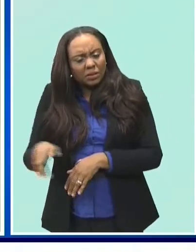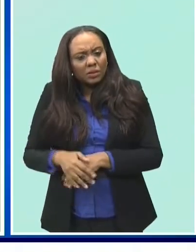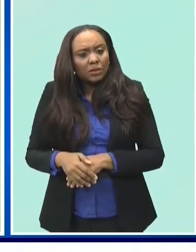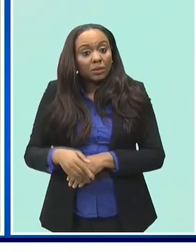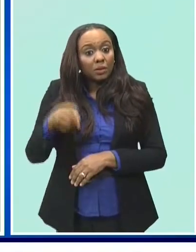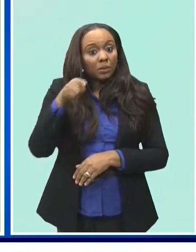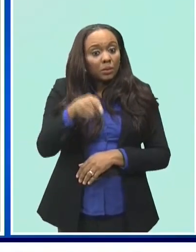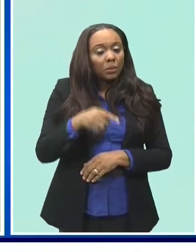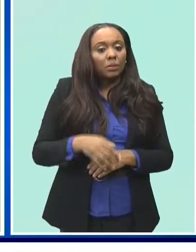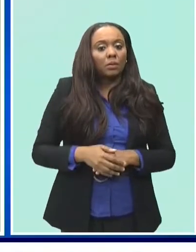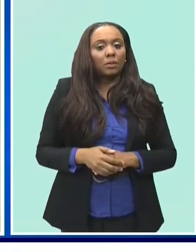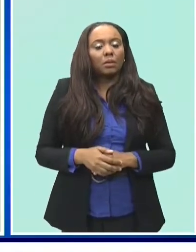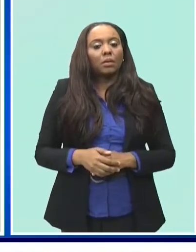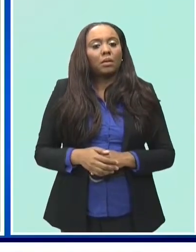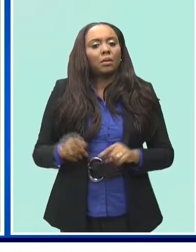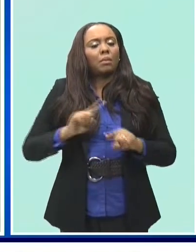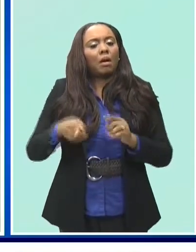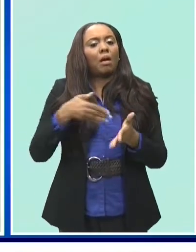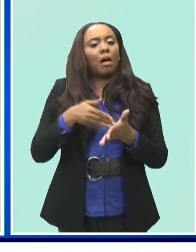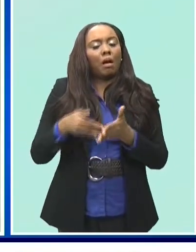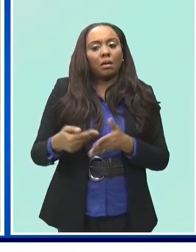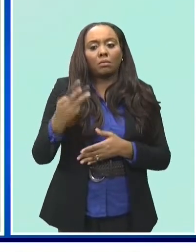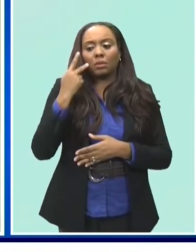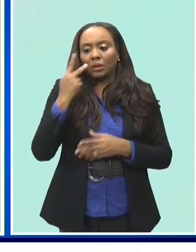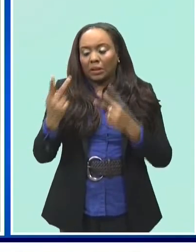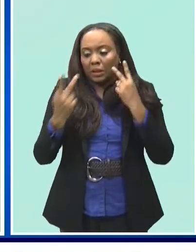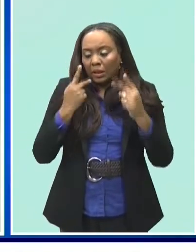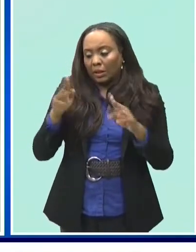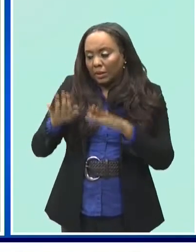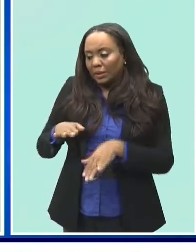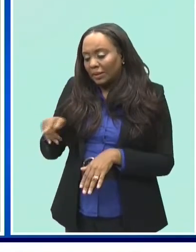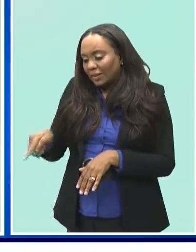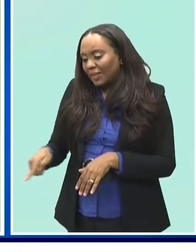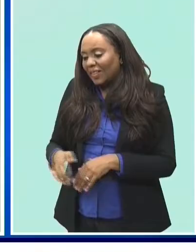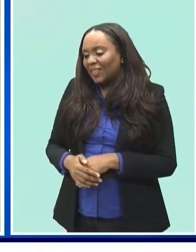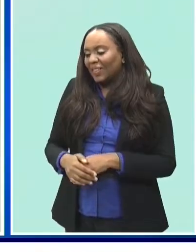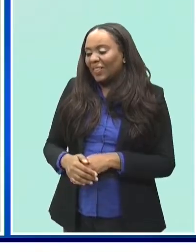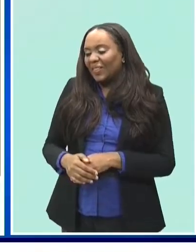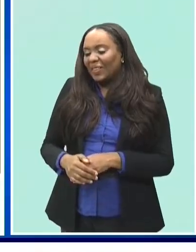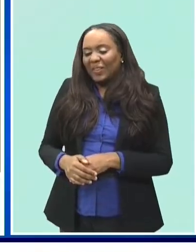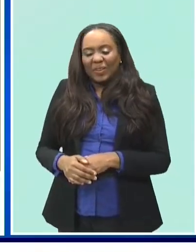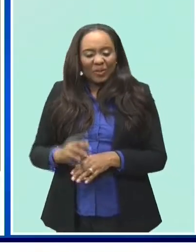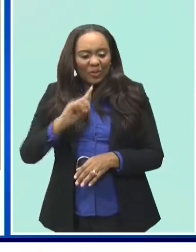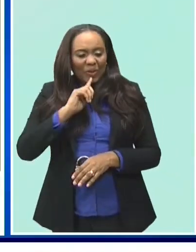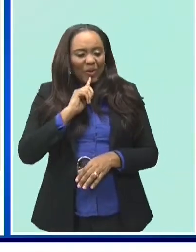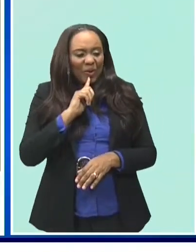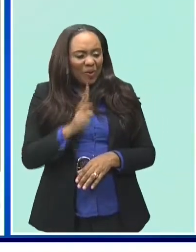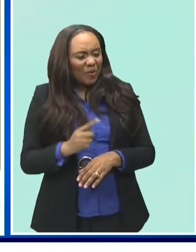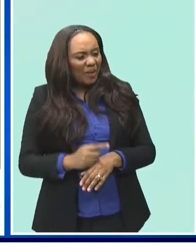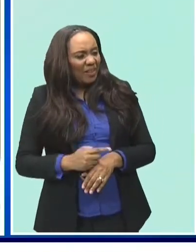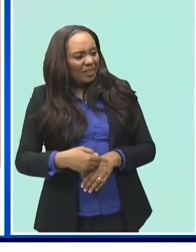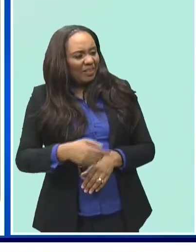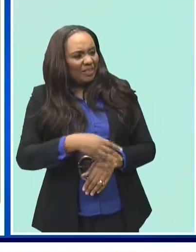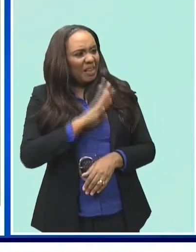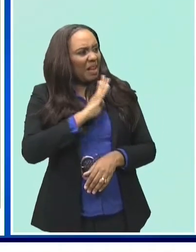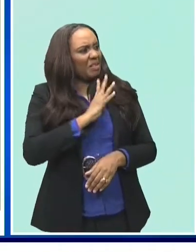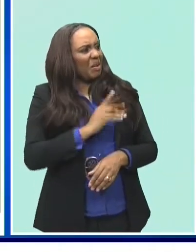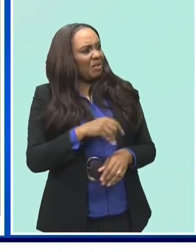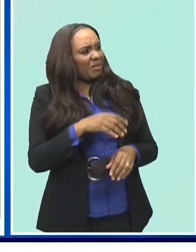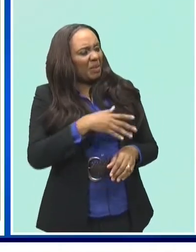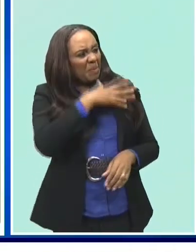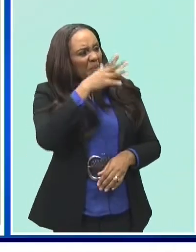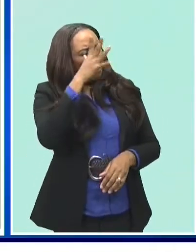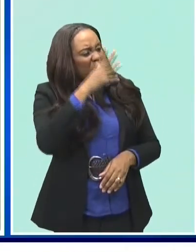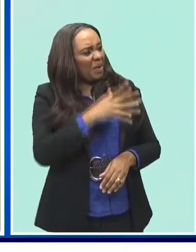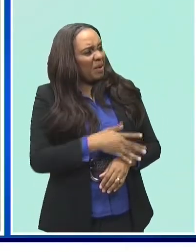But in our new age, too often we see children are the ones who are calling the shots. Parados also provides support and